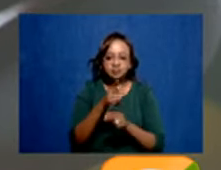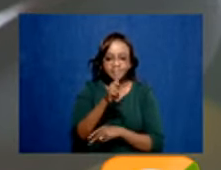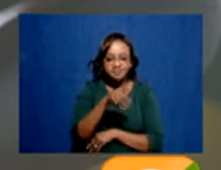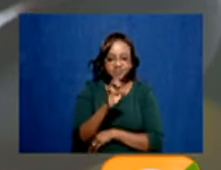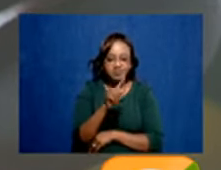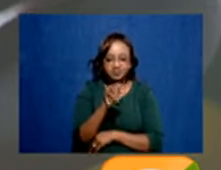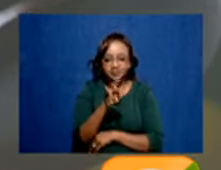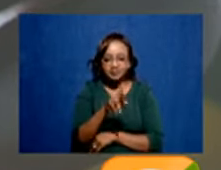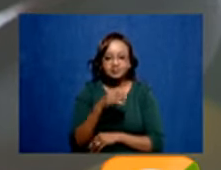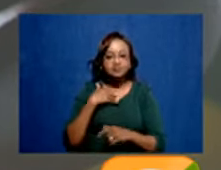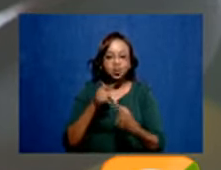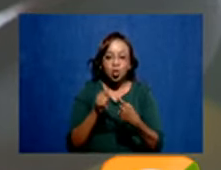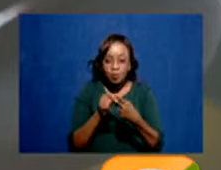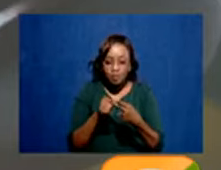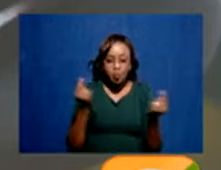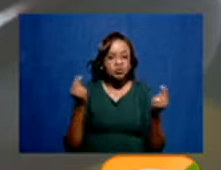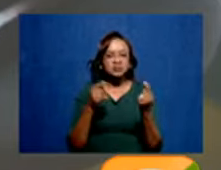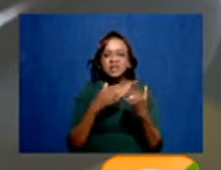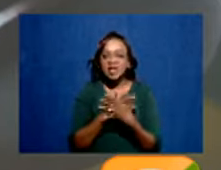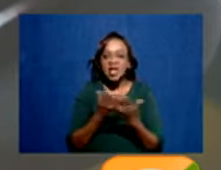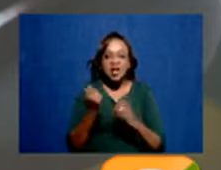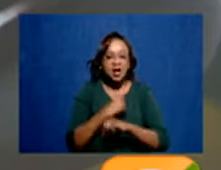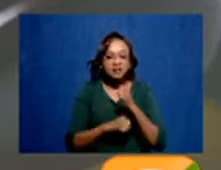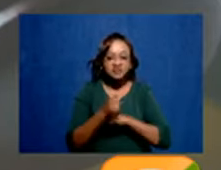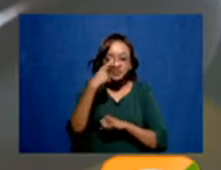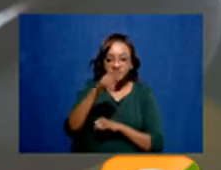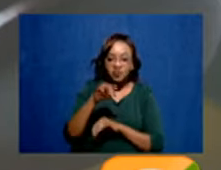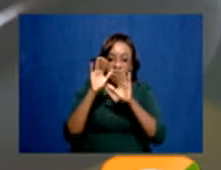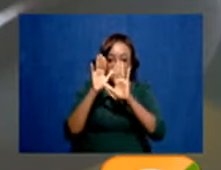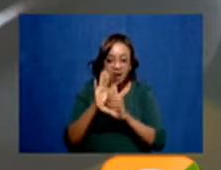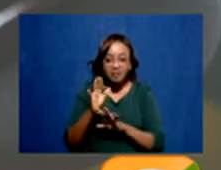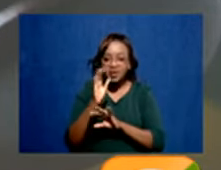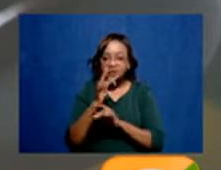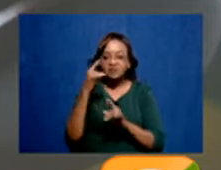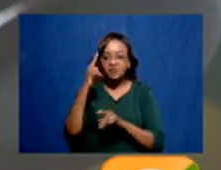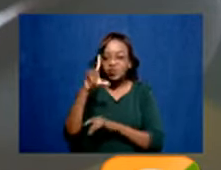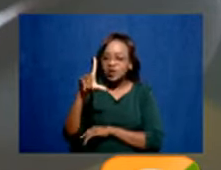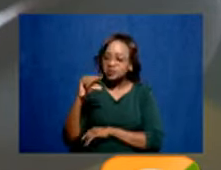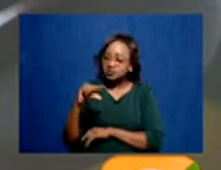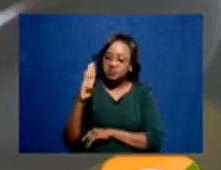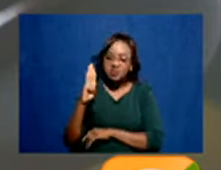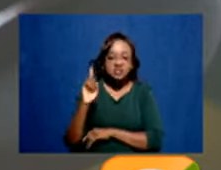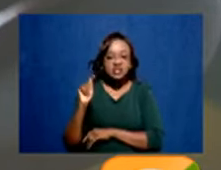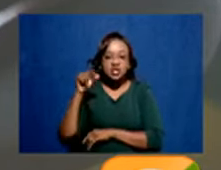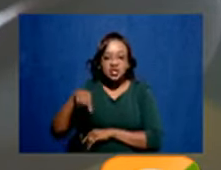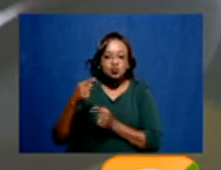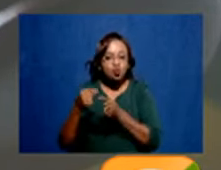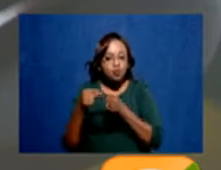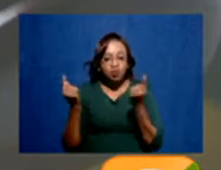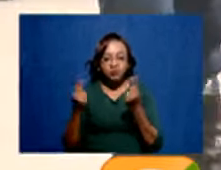to ban LGBTQ-related activities and campaigns. Safin Acheng Omar has more.